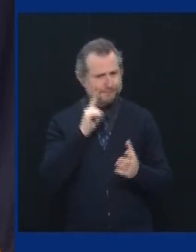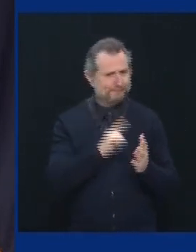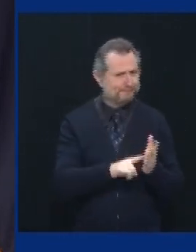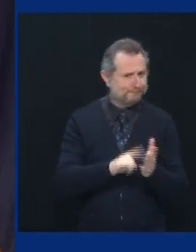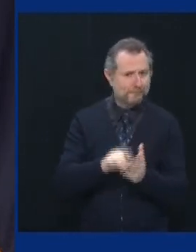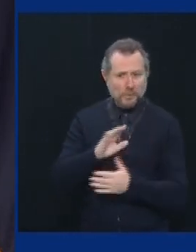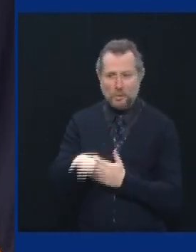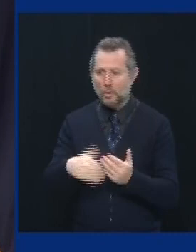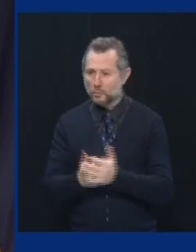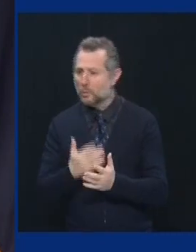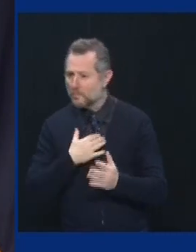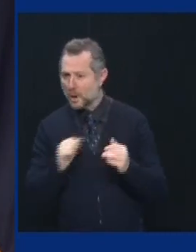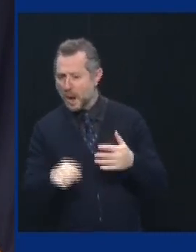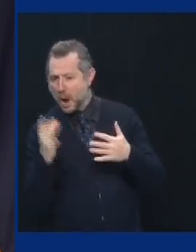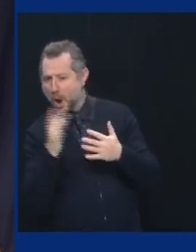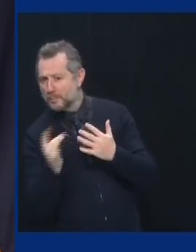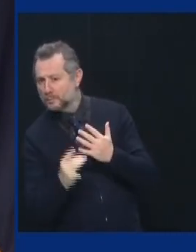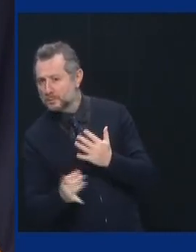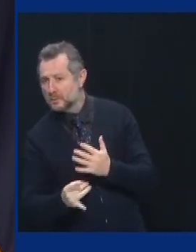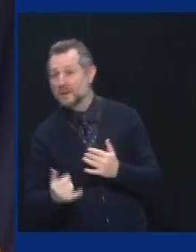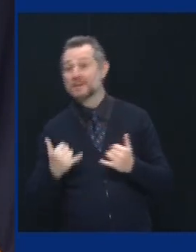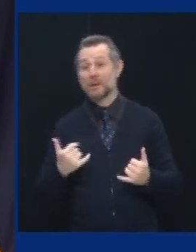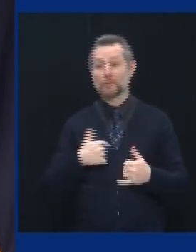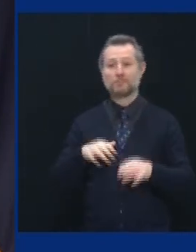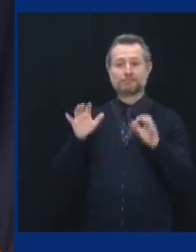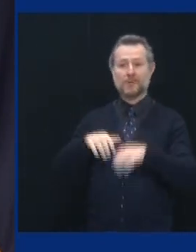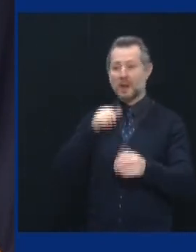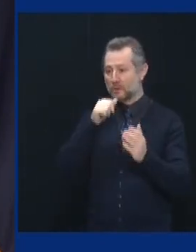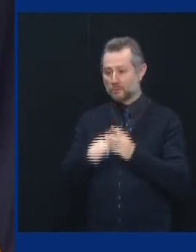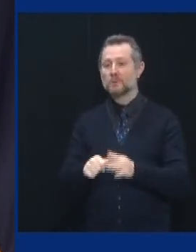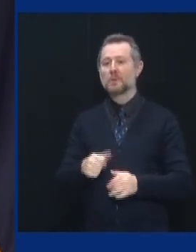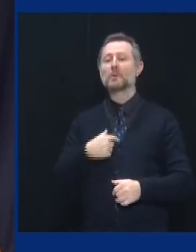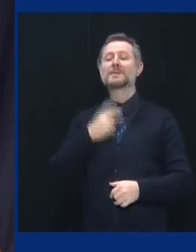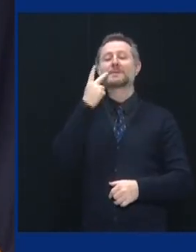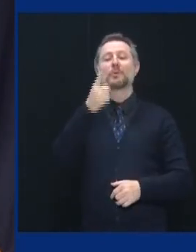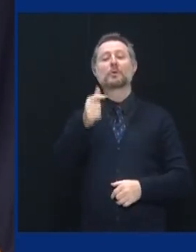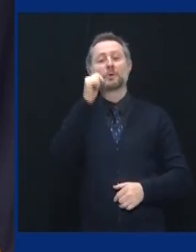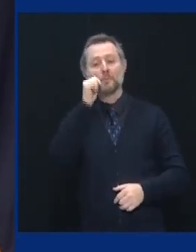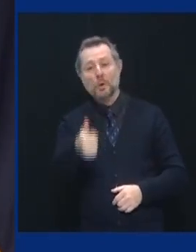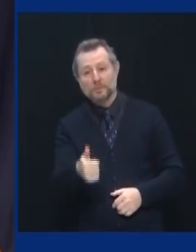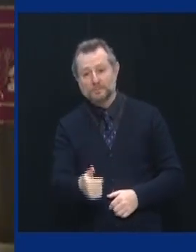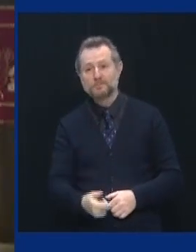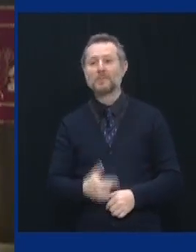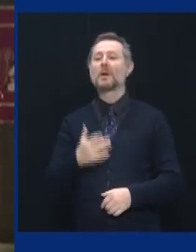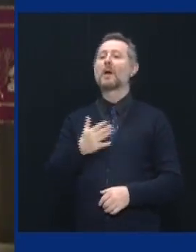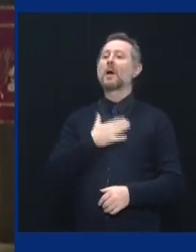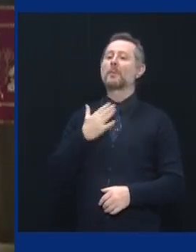I put it in writing for you. I'll see you guys tomorrow. Have a good day. Happy Dr. Martin Luther King Day.